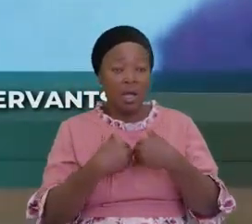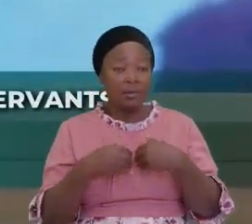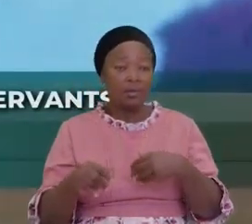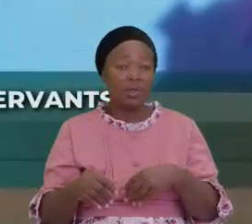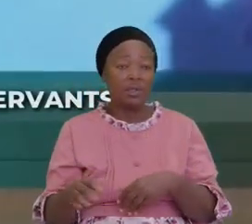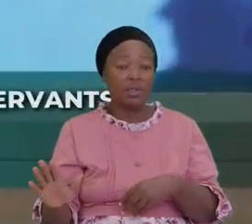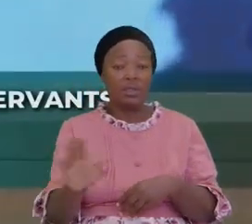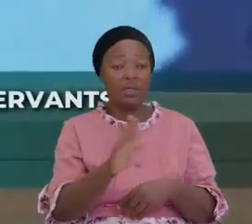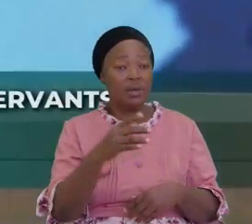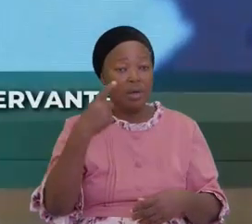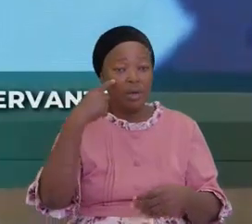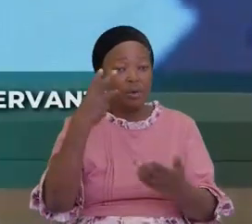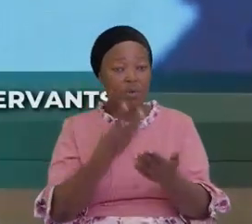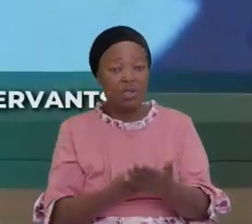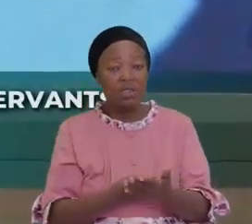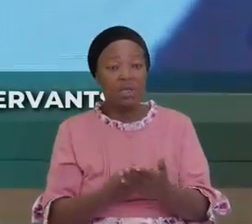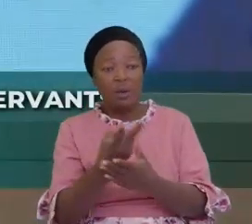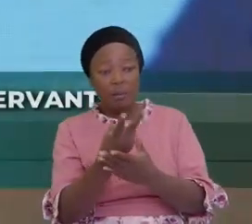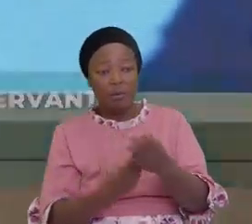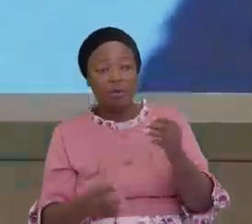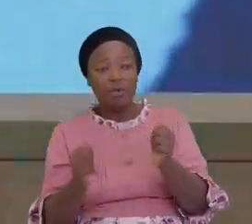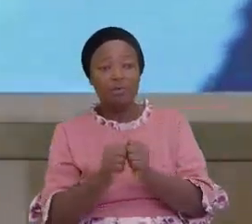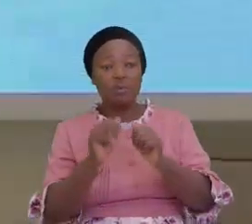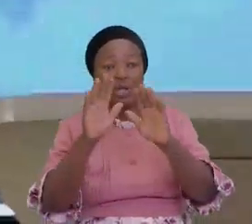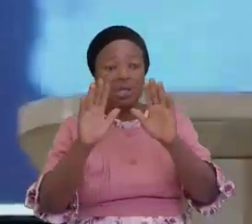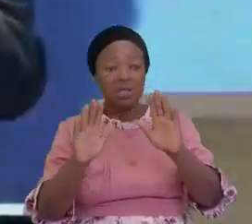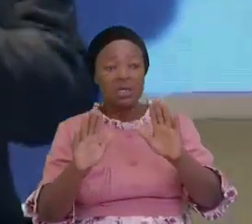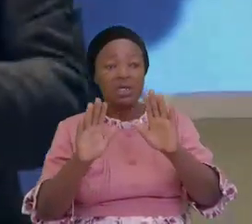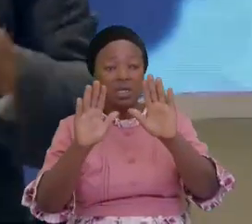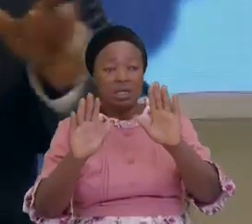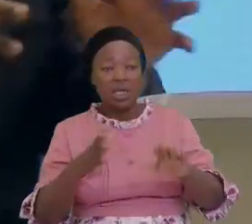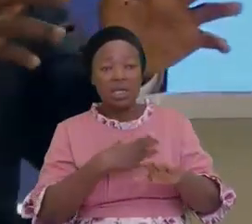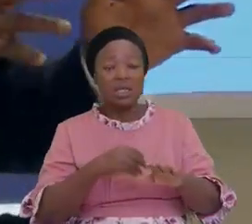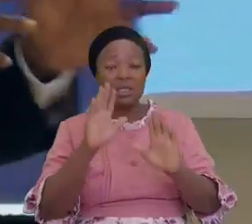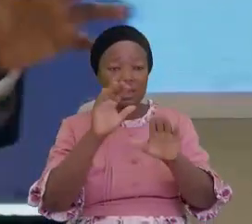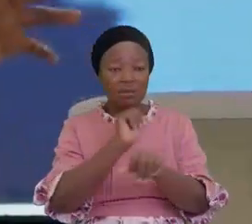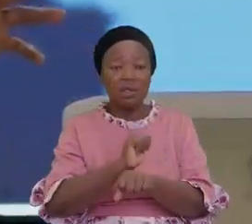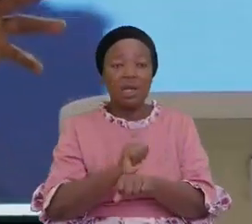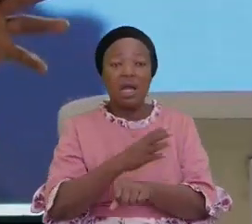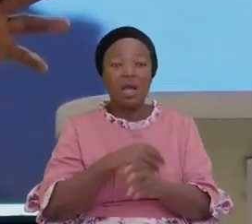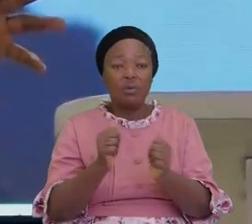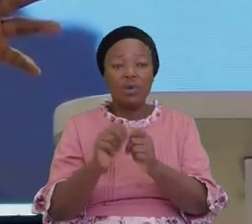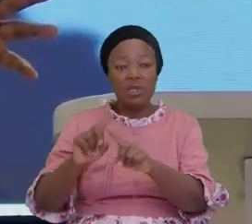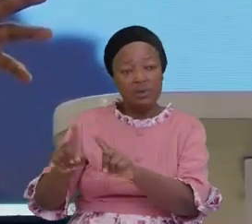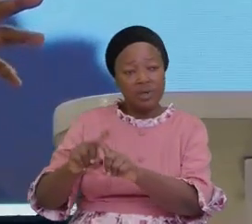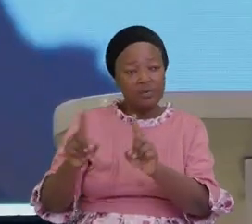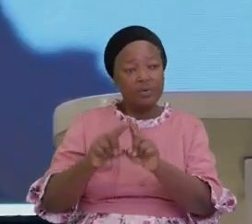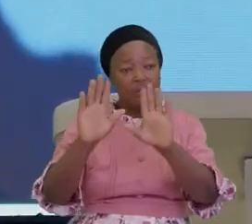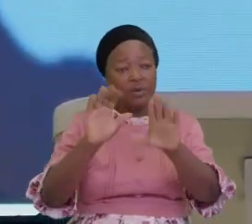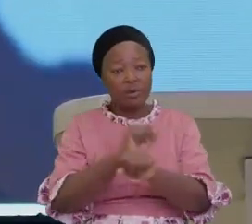both with signs and wonders, and with diverse miracles and gifts of the Holy